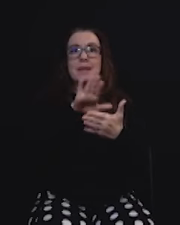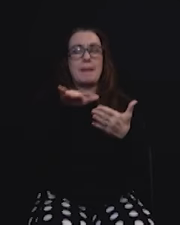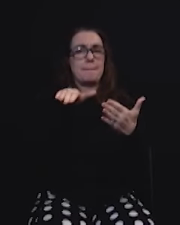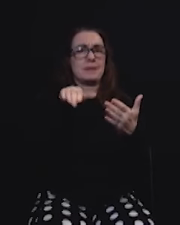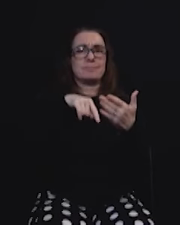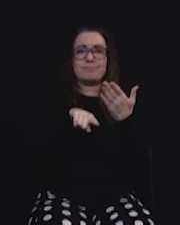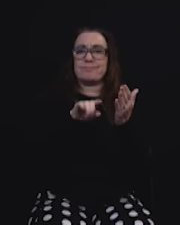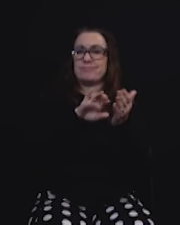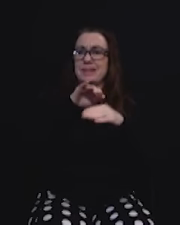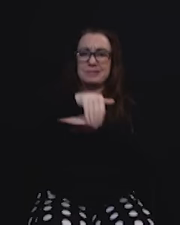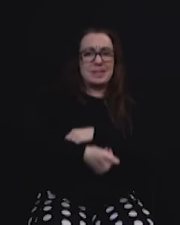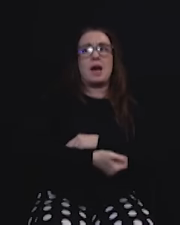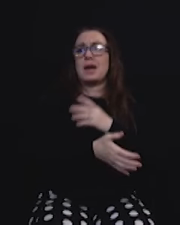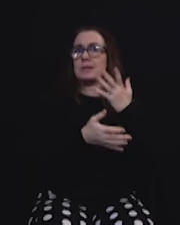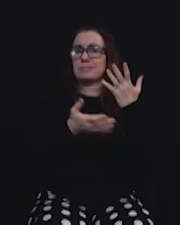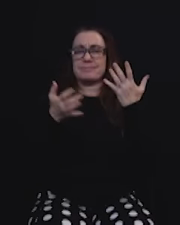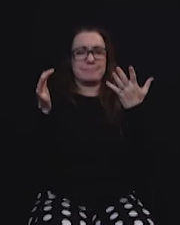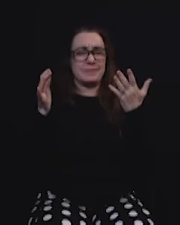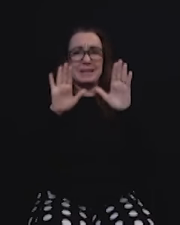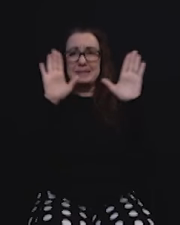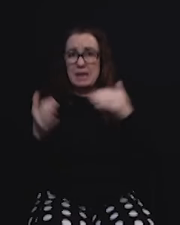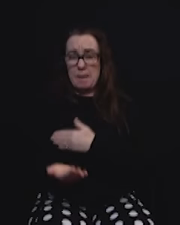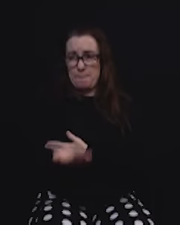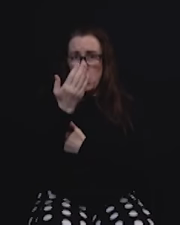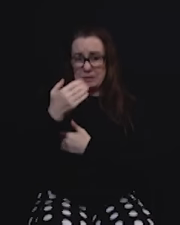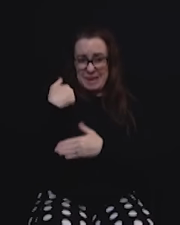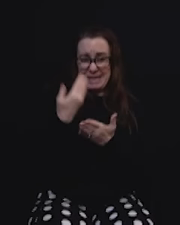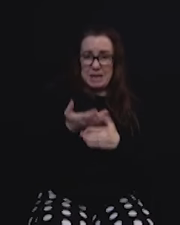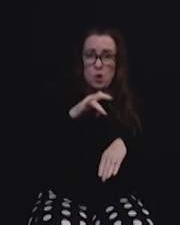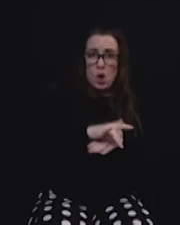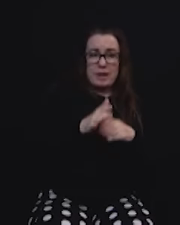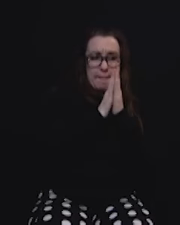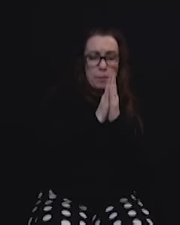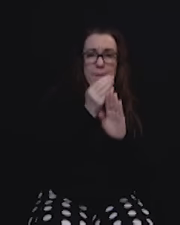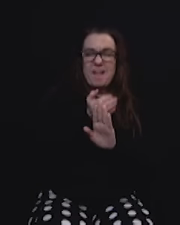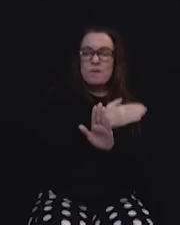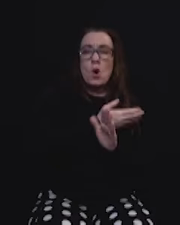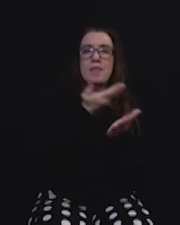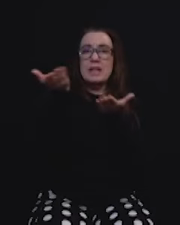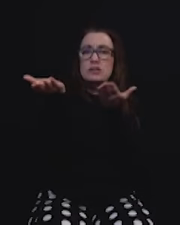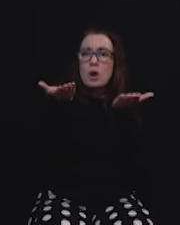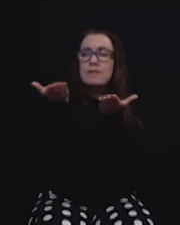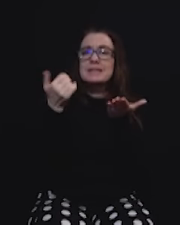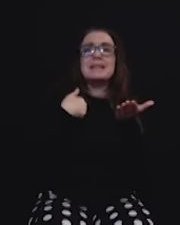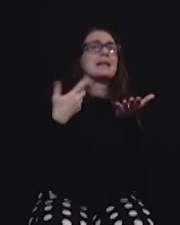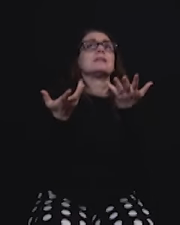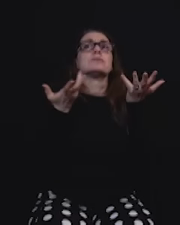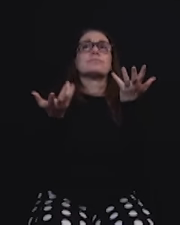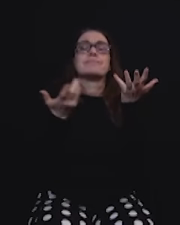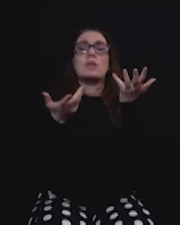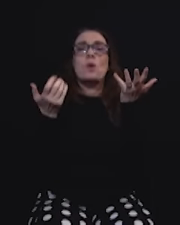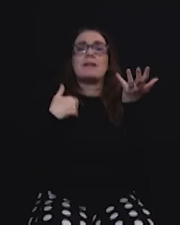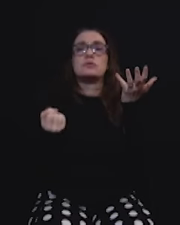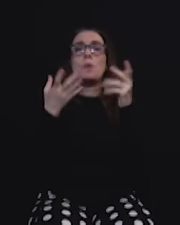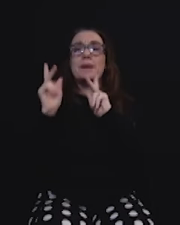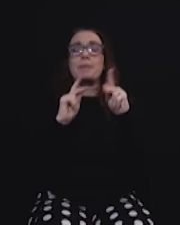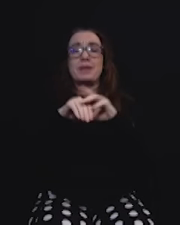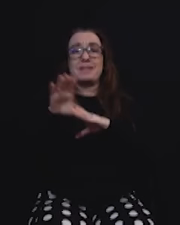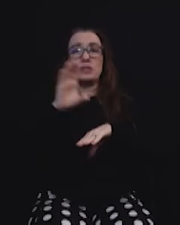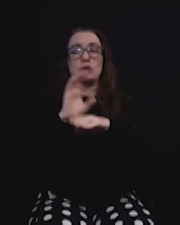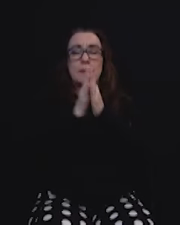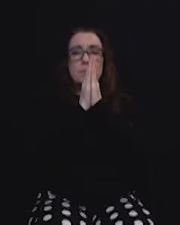night. I do that in Sunday mornings when I get here early and I'm praying before the service. We have so many people in this church